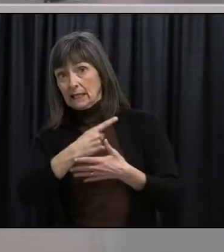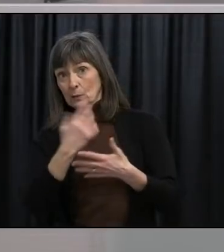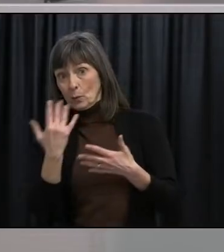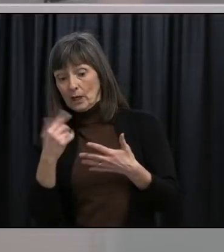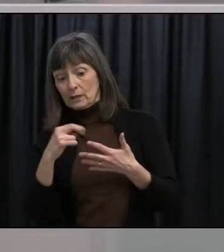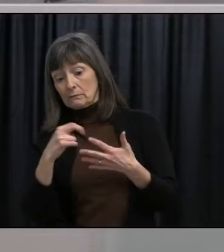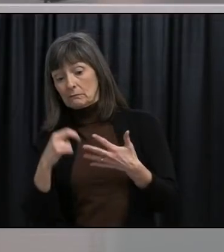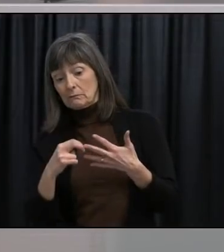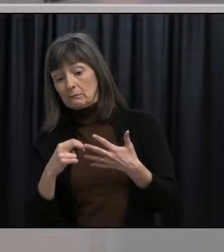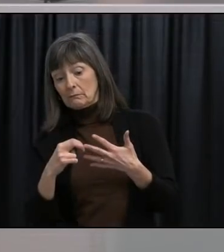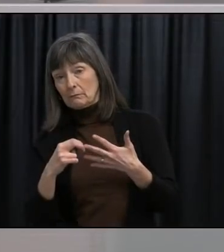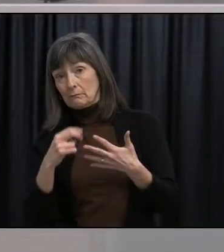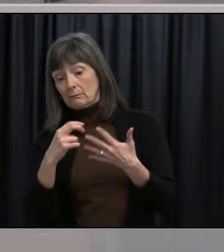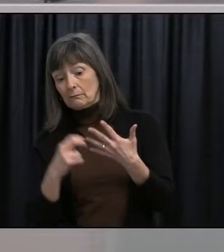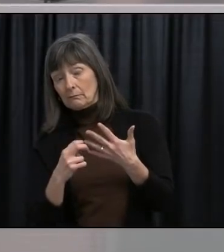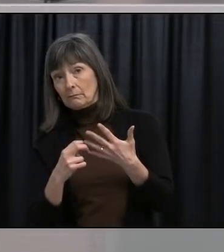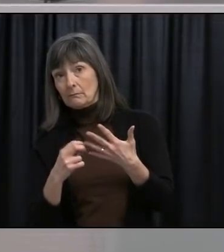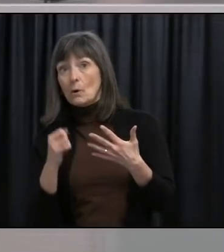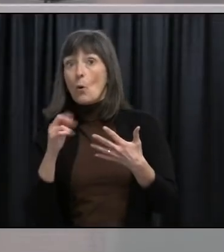2?